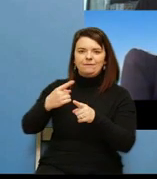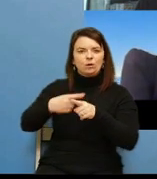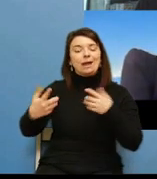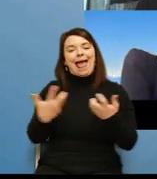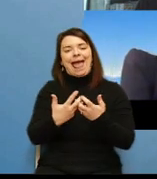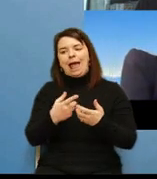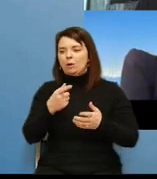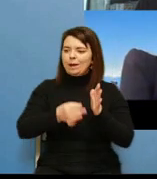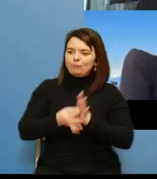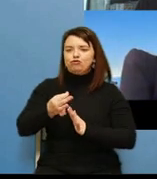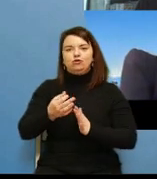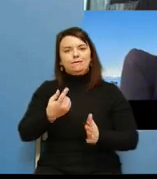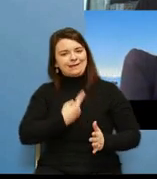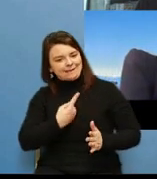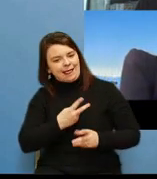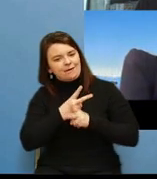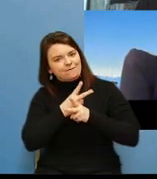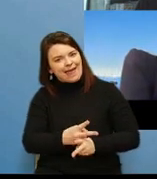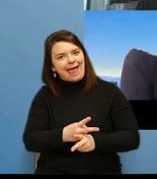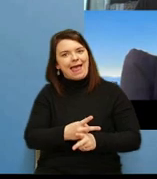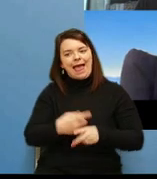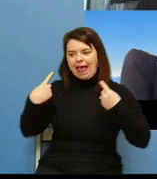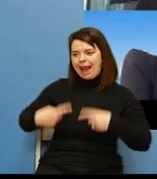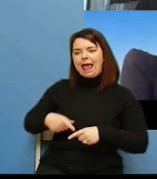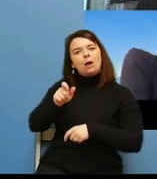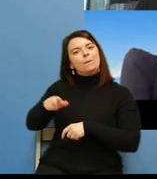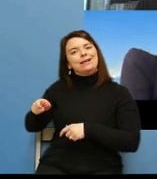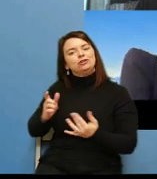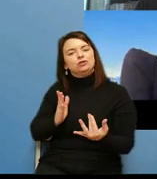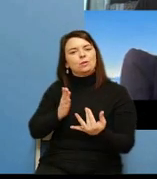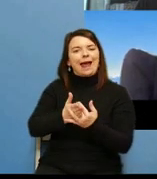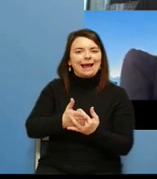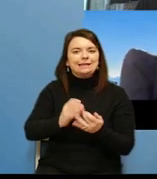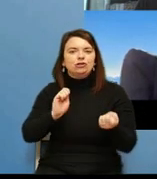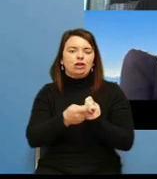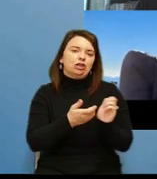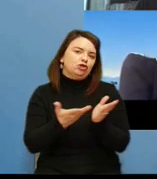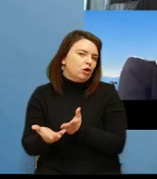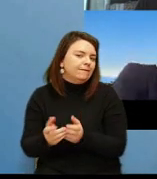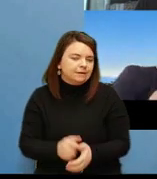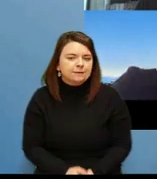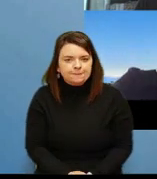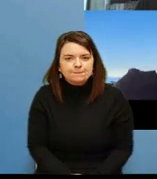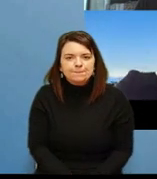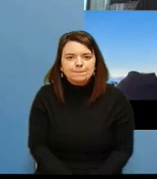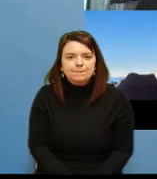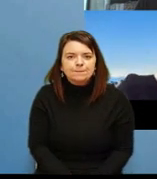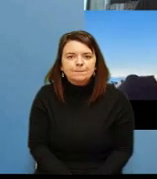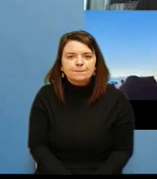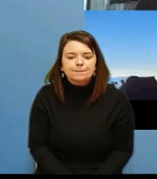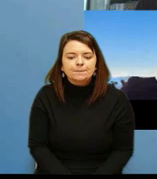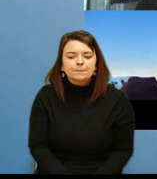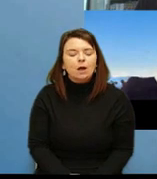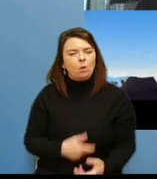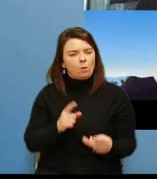the leaflets out at the end of the week around how to improve self-care and to enable the patients to access that change of service and how to access through